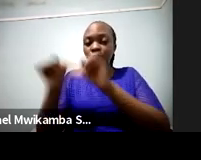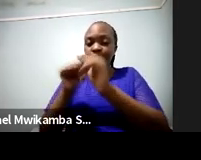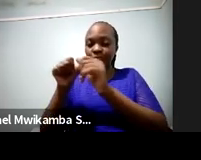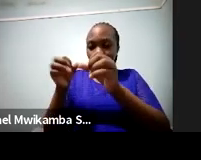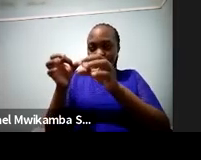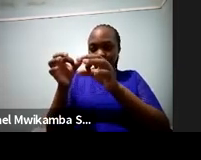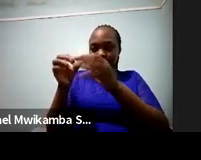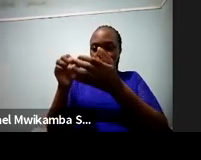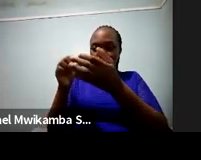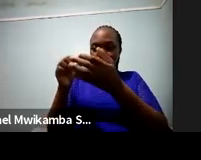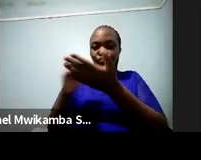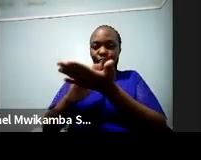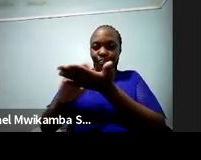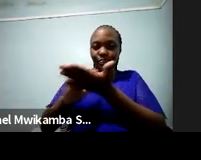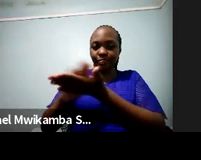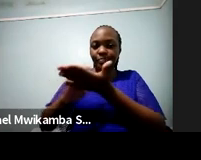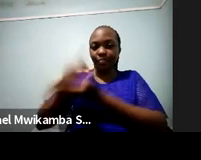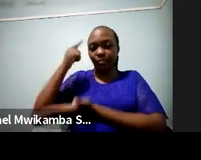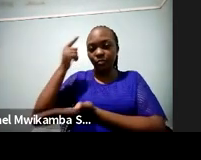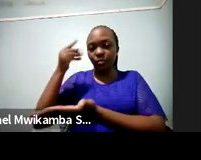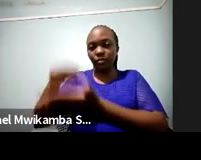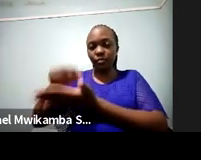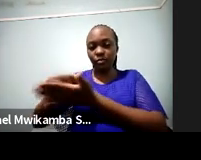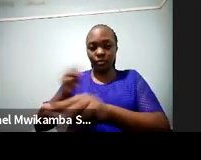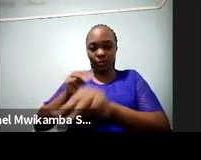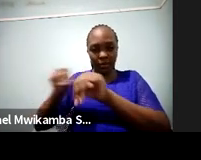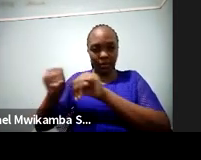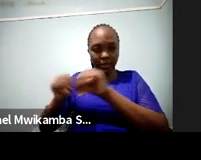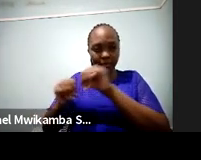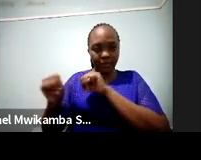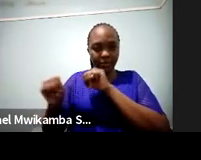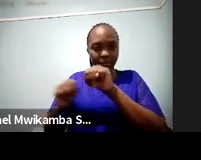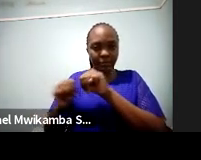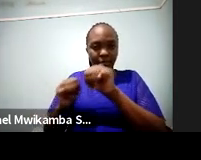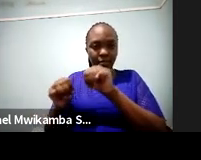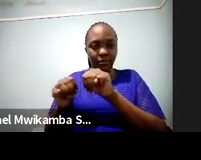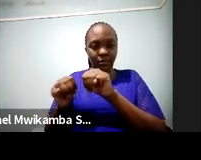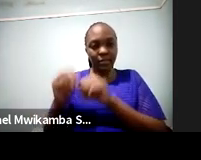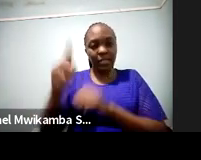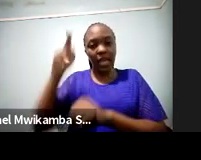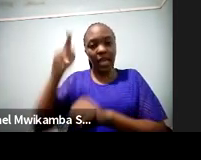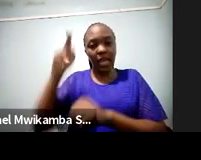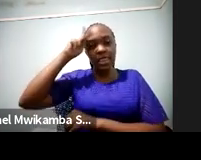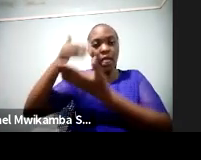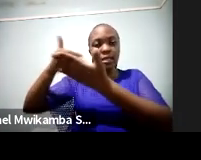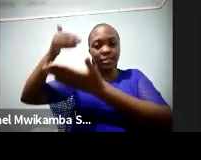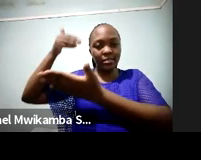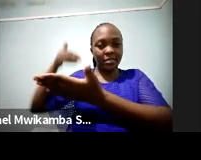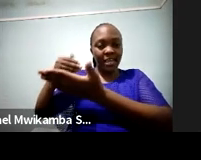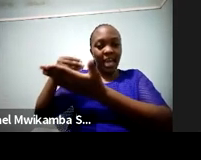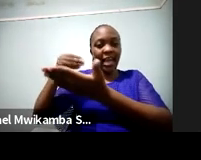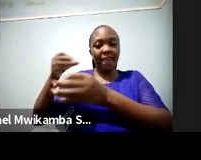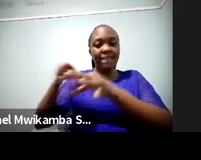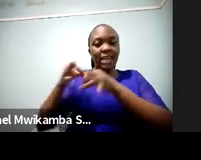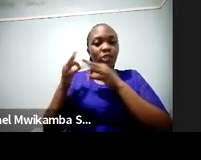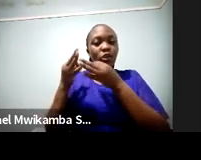our management skills on money? The knowledge behind financial freedom, this thing that we call financial freedom.